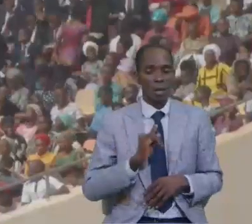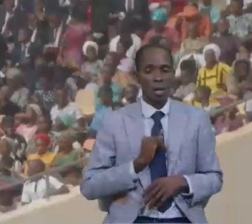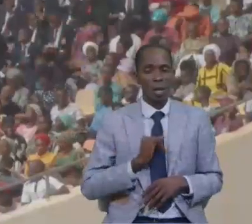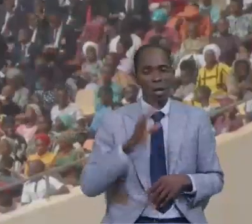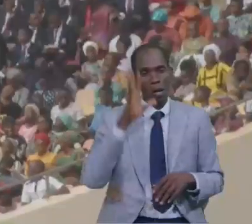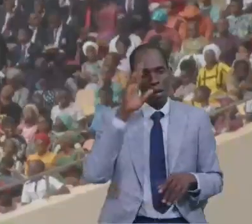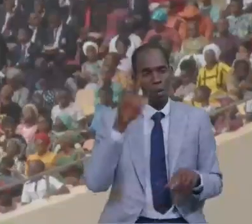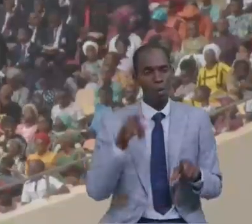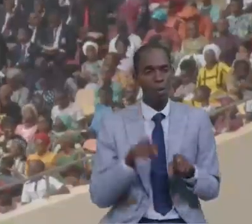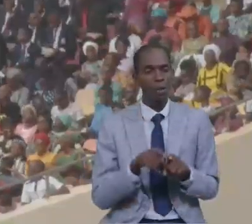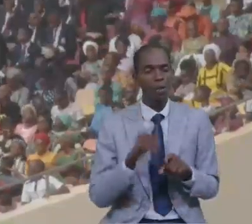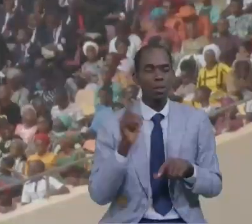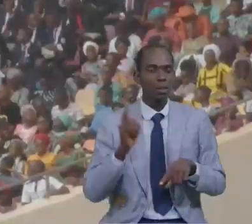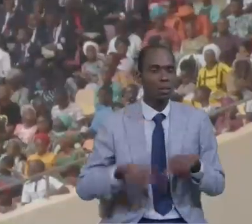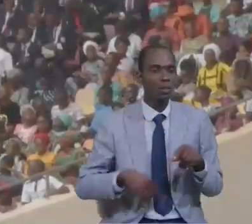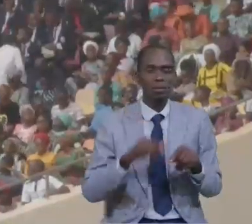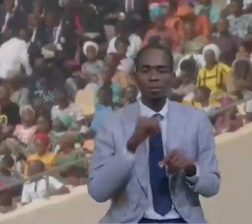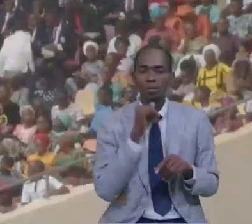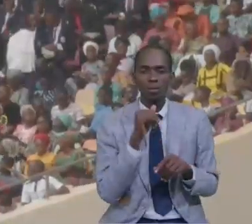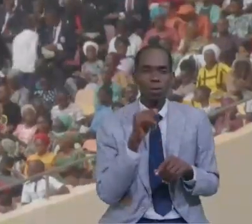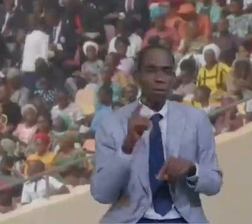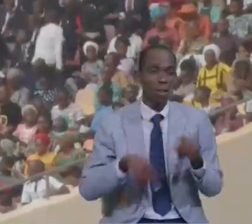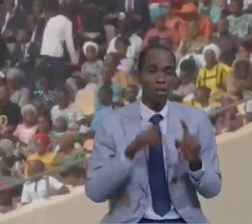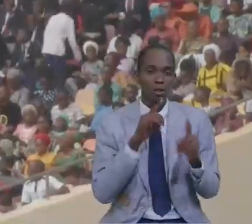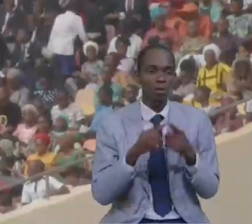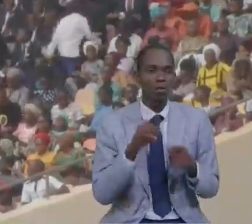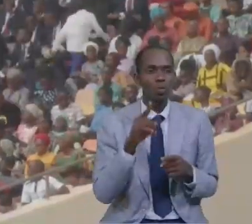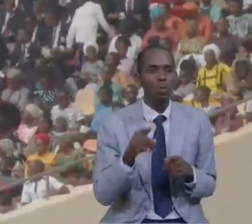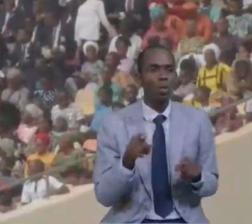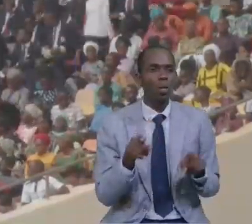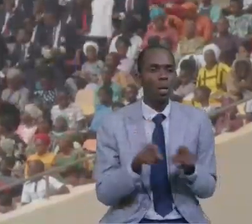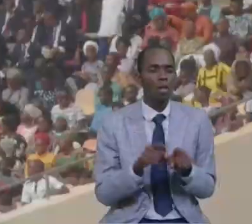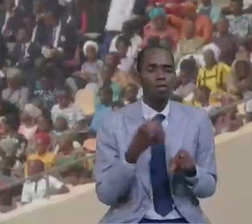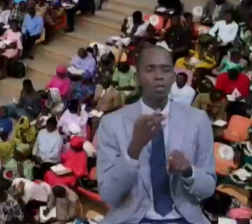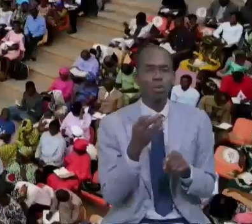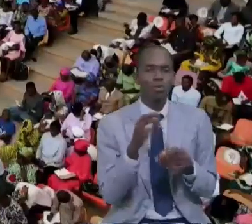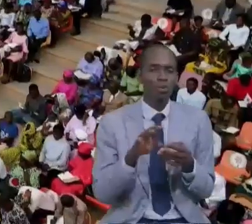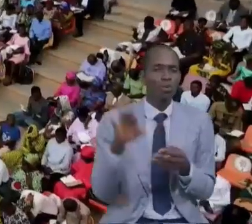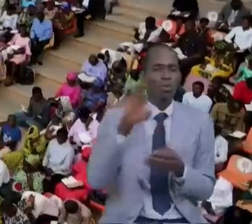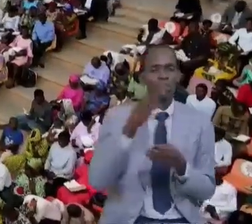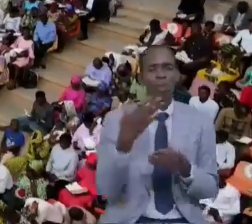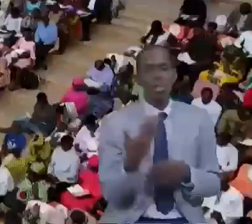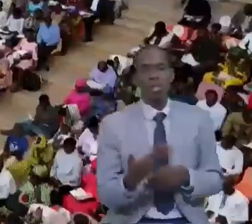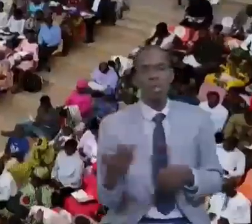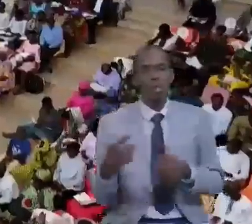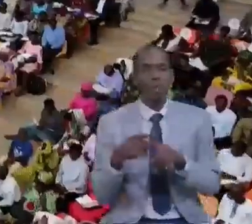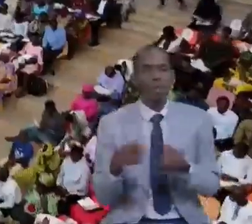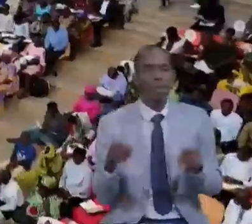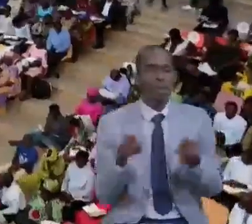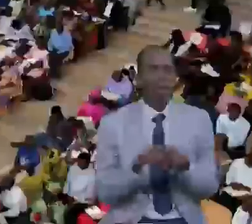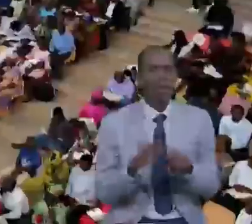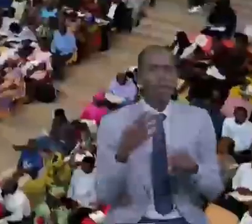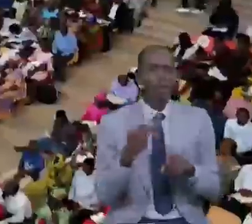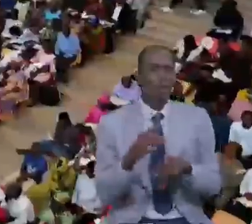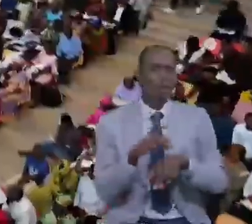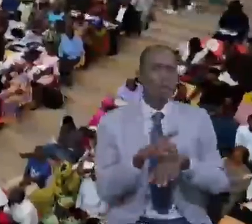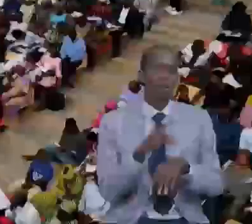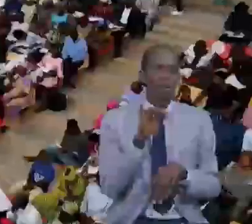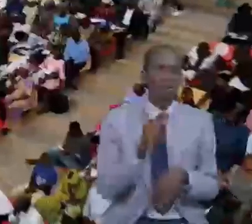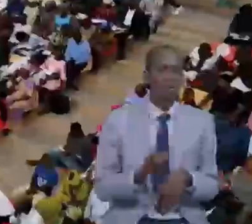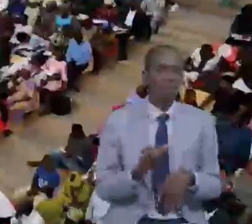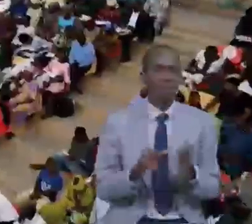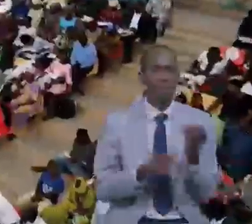as unto carnal, even as unto babes in Christ. Look at verse